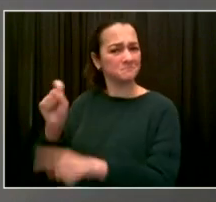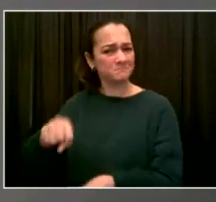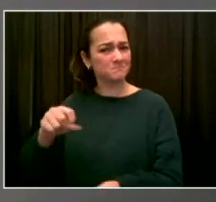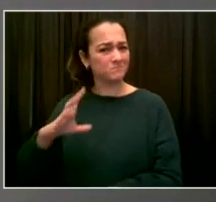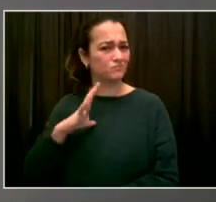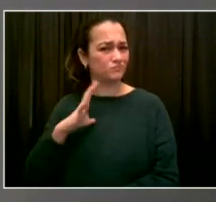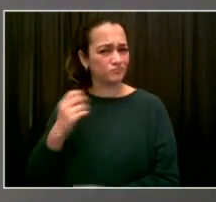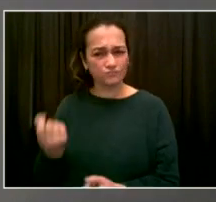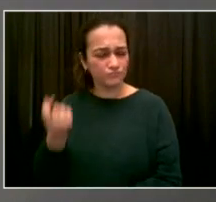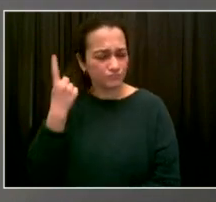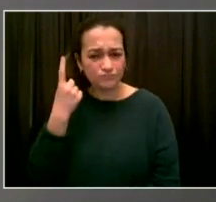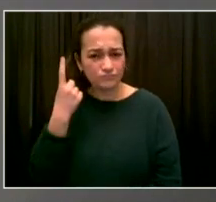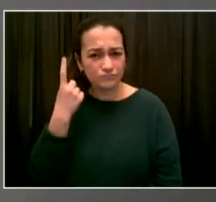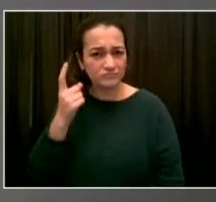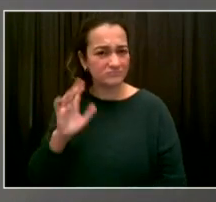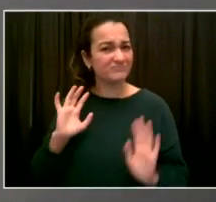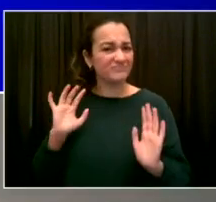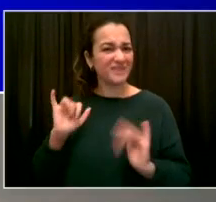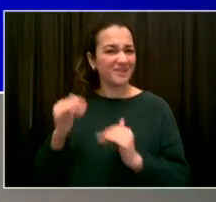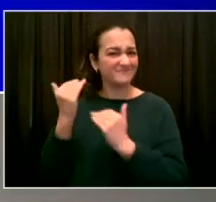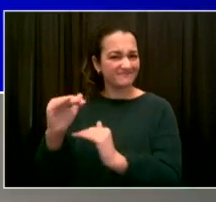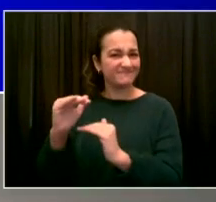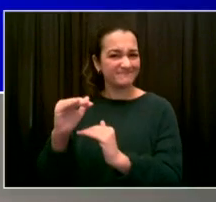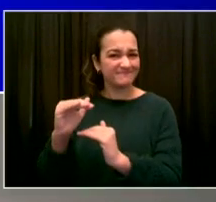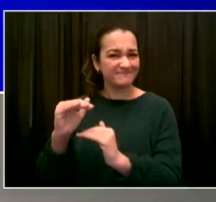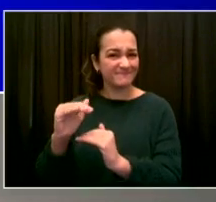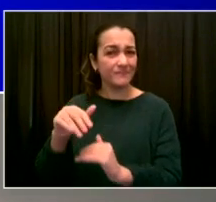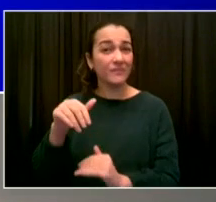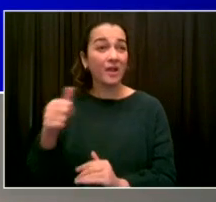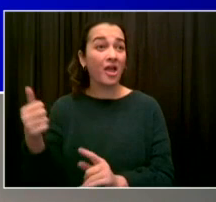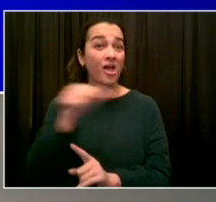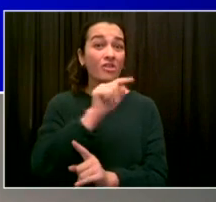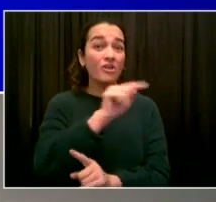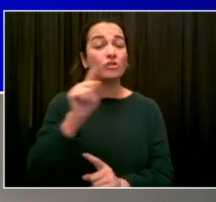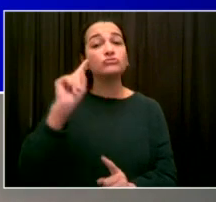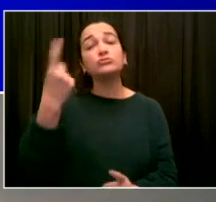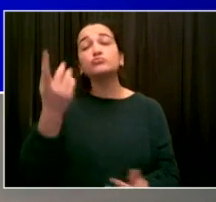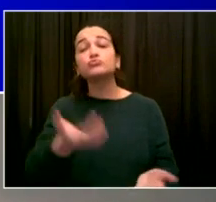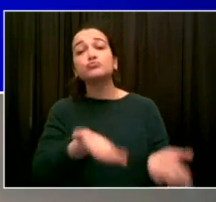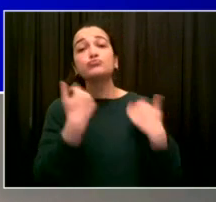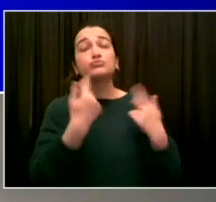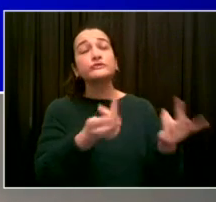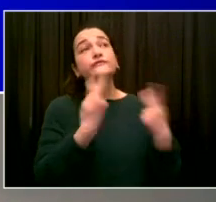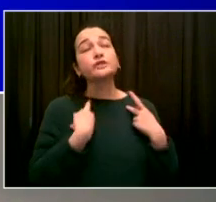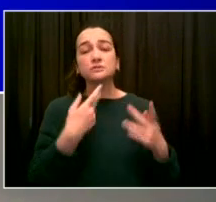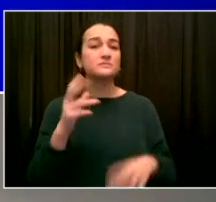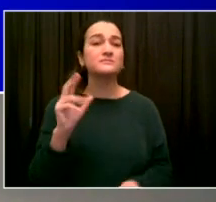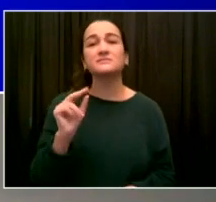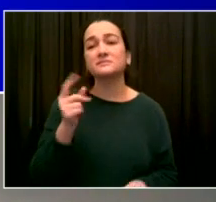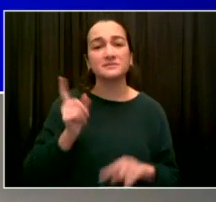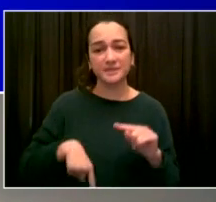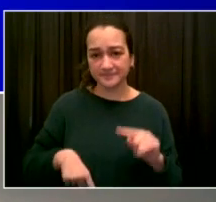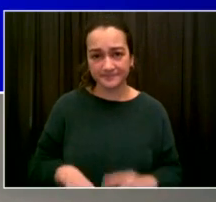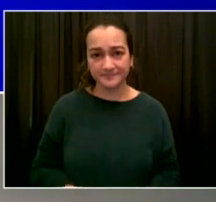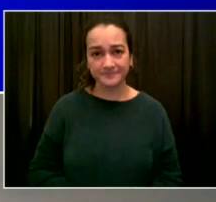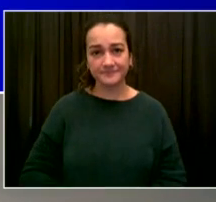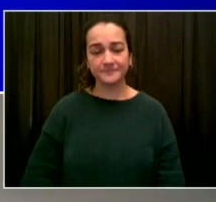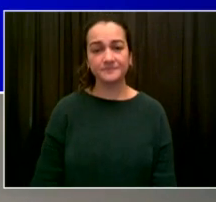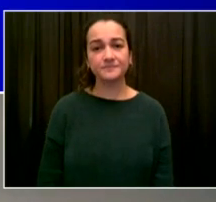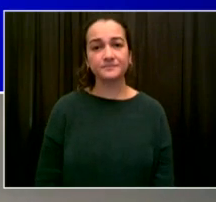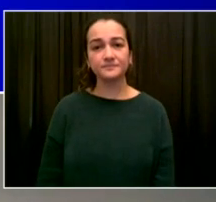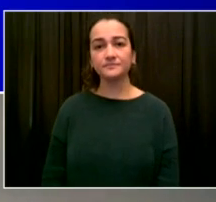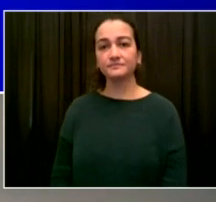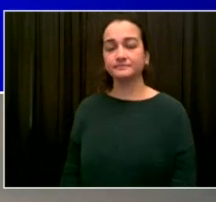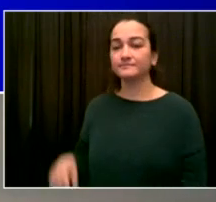of visitors. Thank you, sir. Thank you very much, Dr. Katz. Thank you for the update. Thank you for what you're doing to